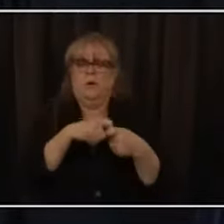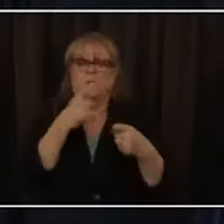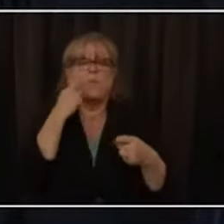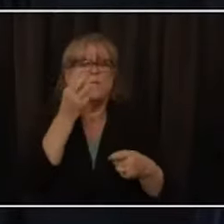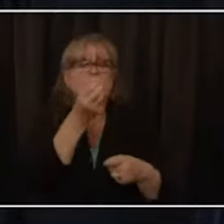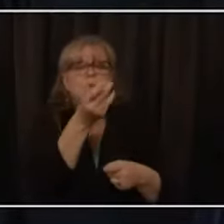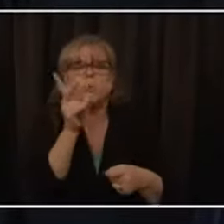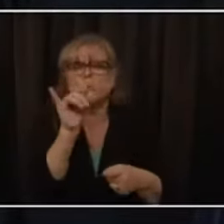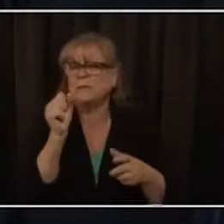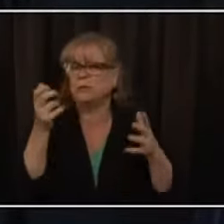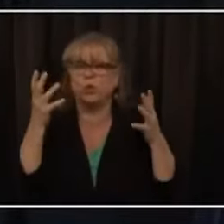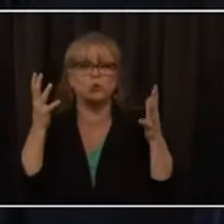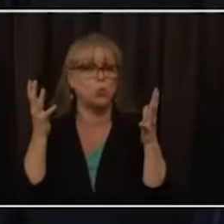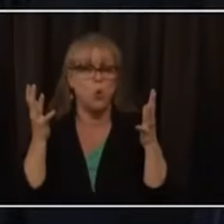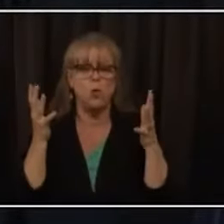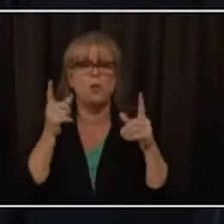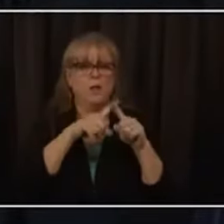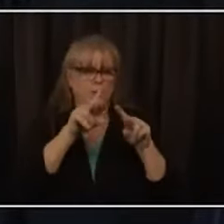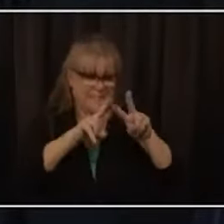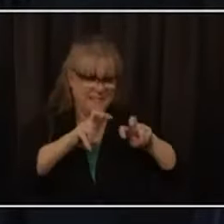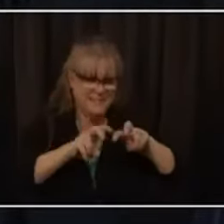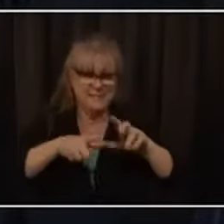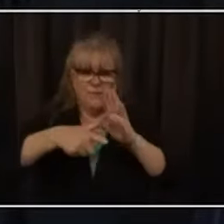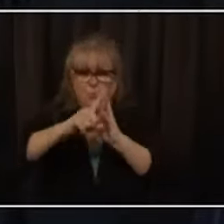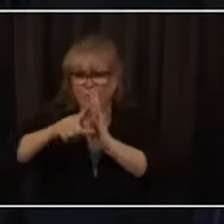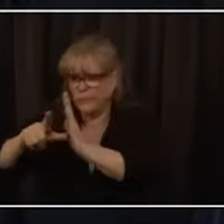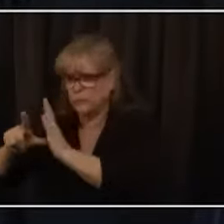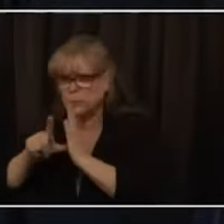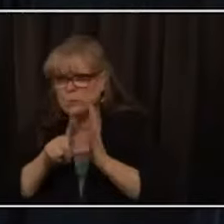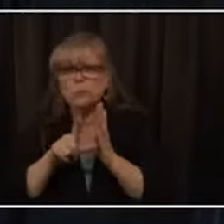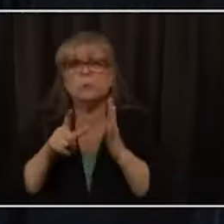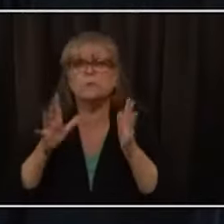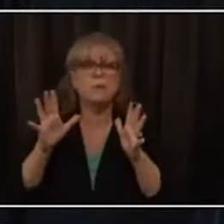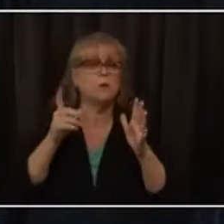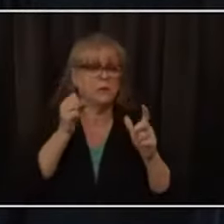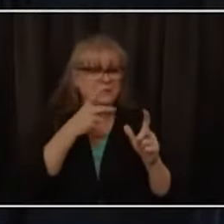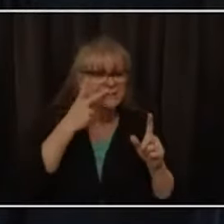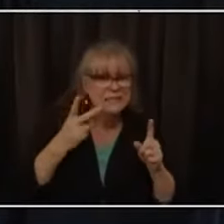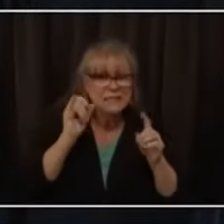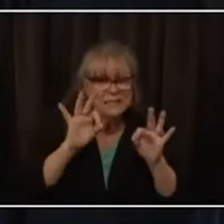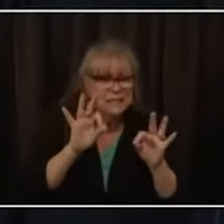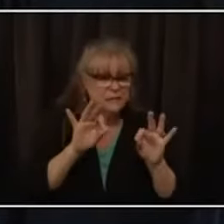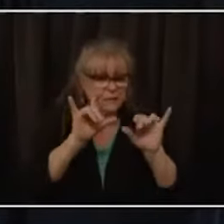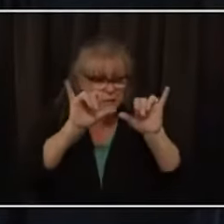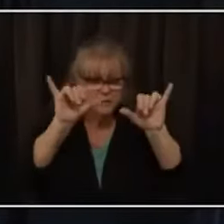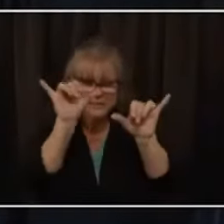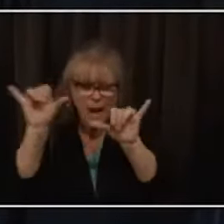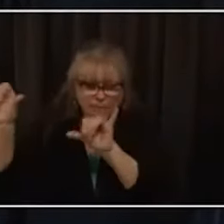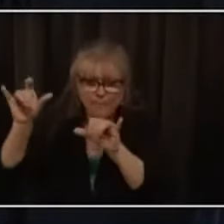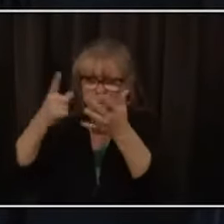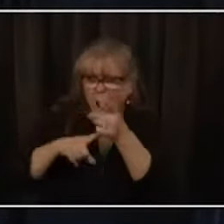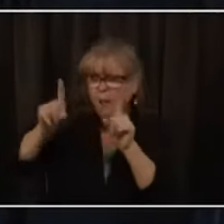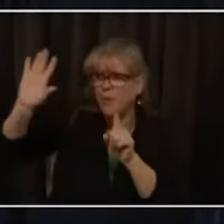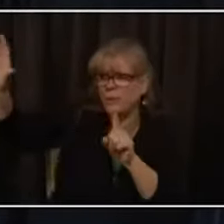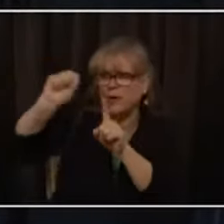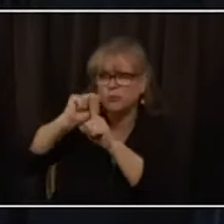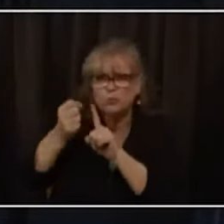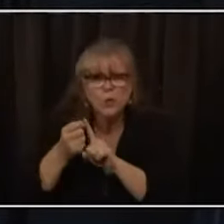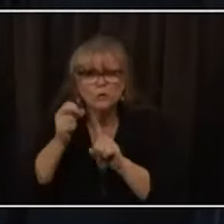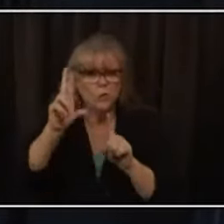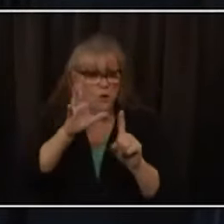protocols are developed to track for any statistical aberrations with regard to impact of any of